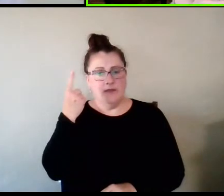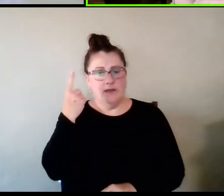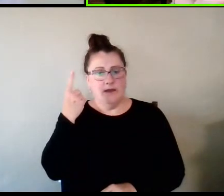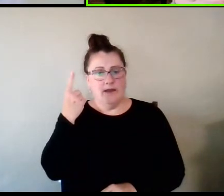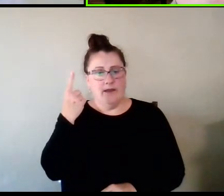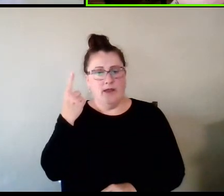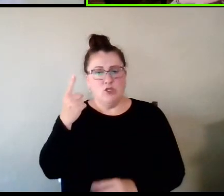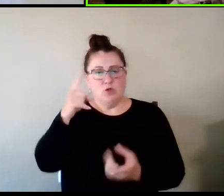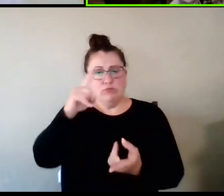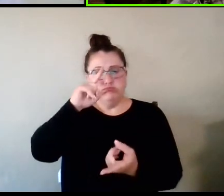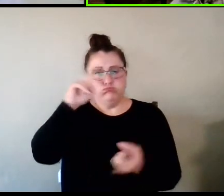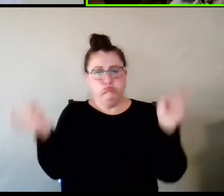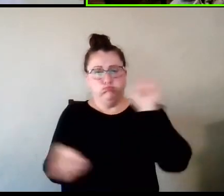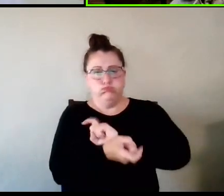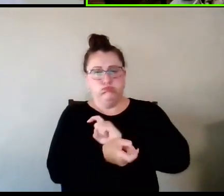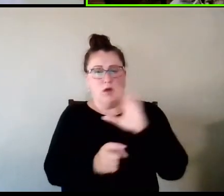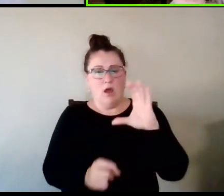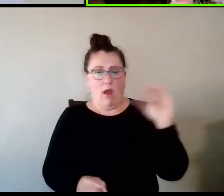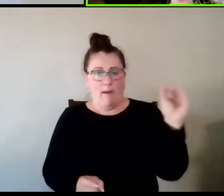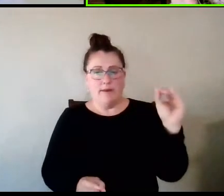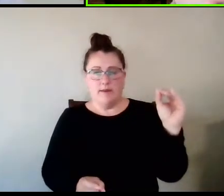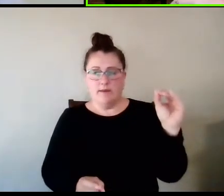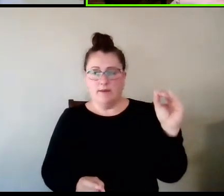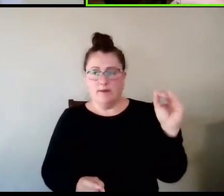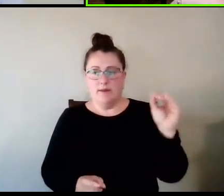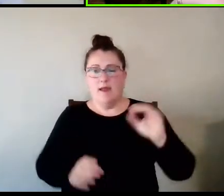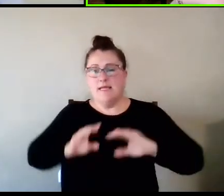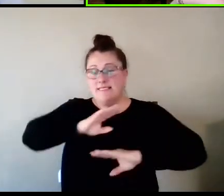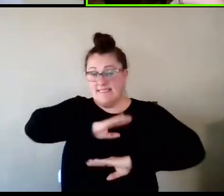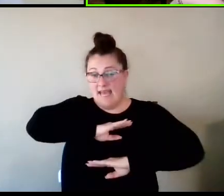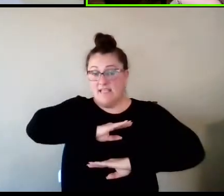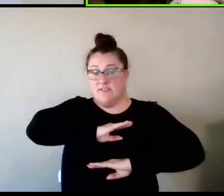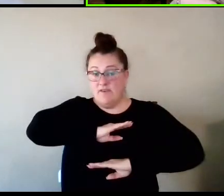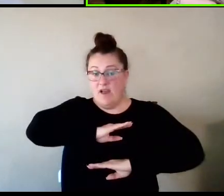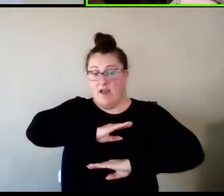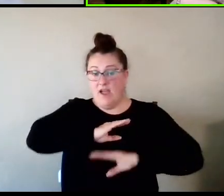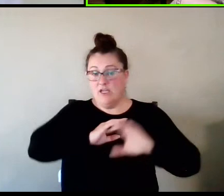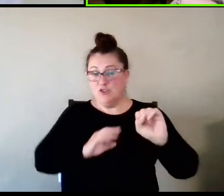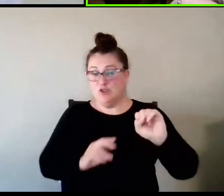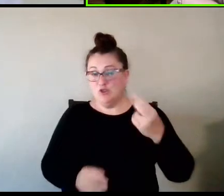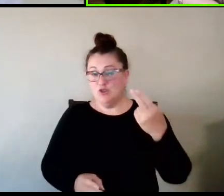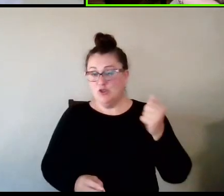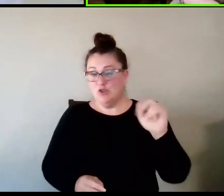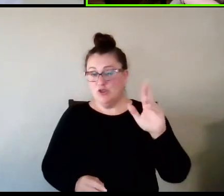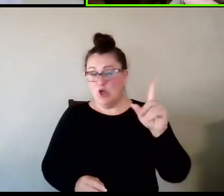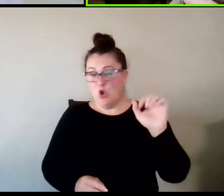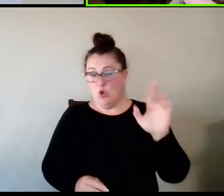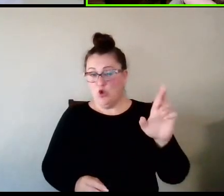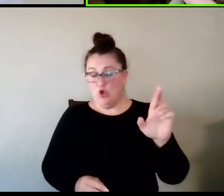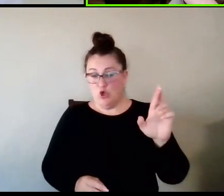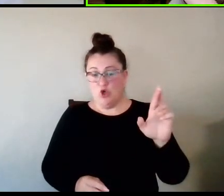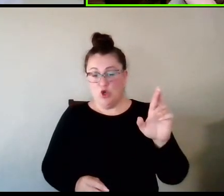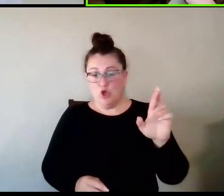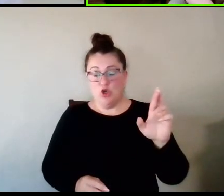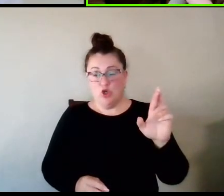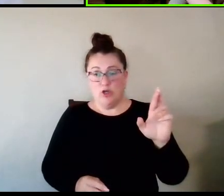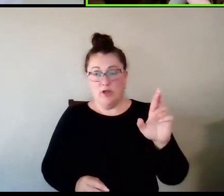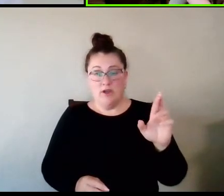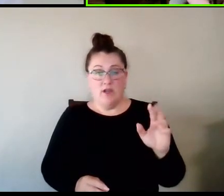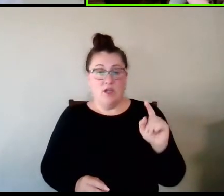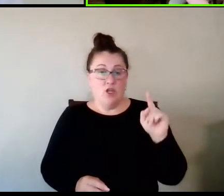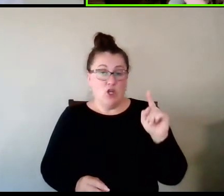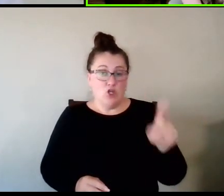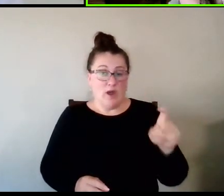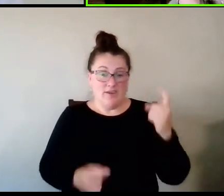turn around a company, to satisfy shareholders, you have to